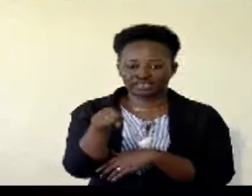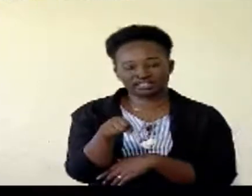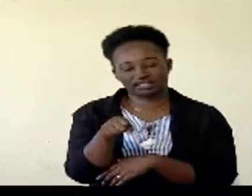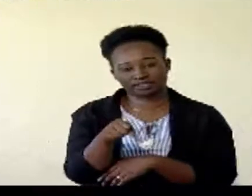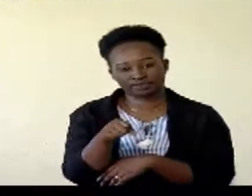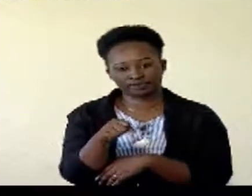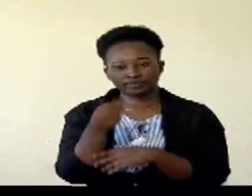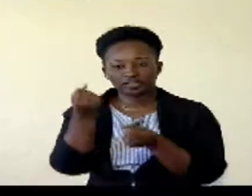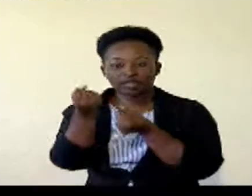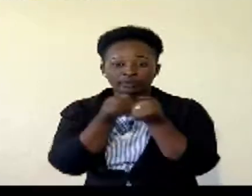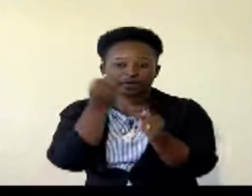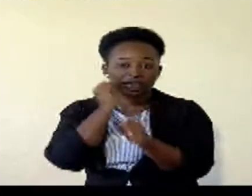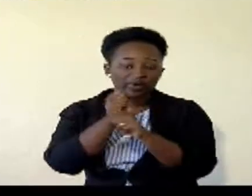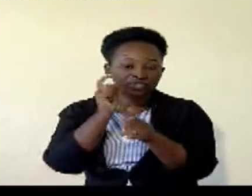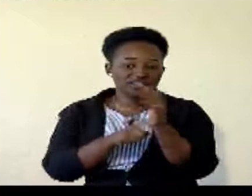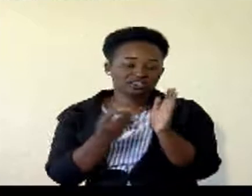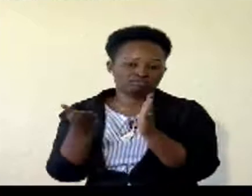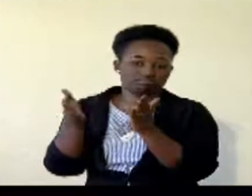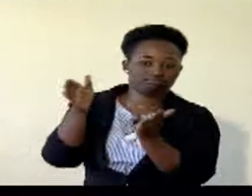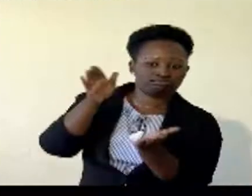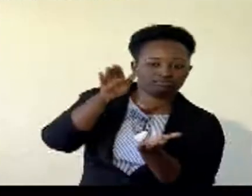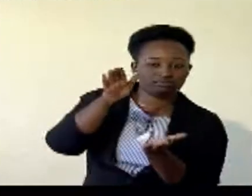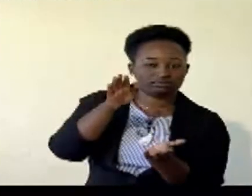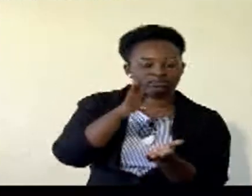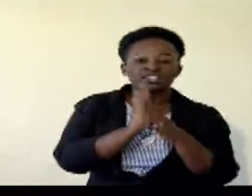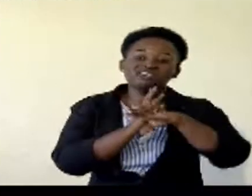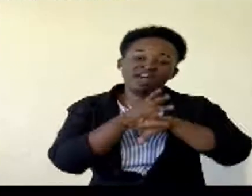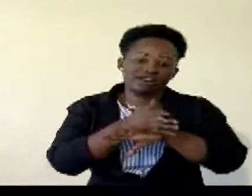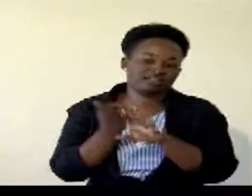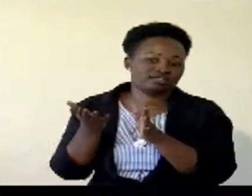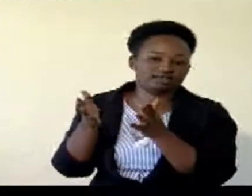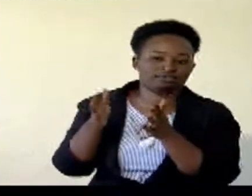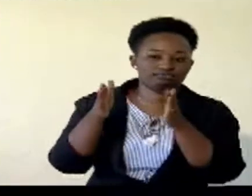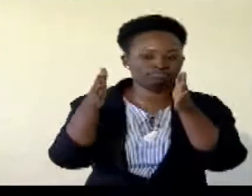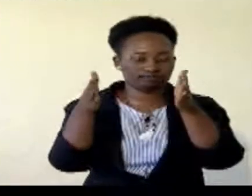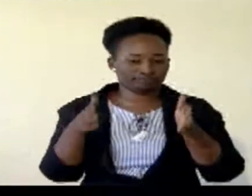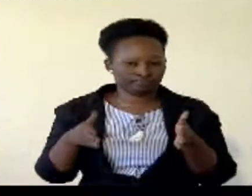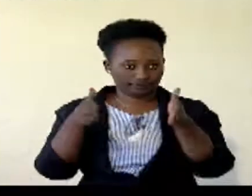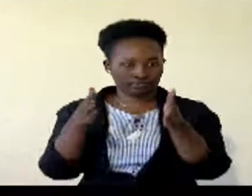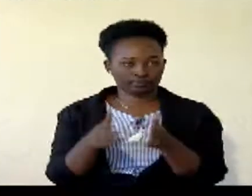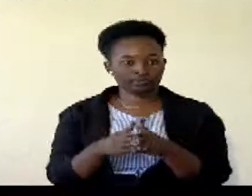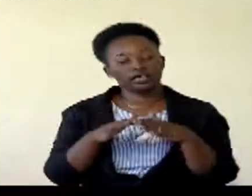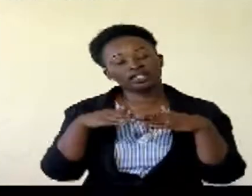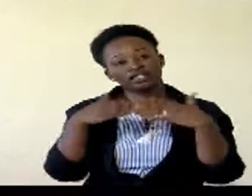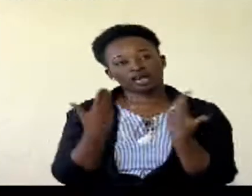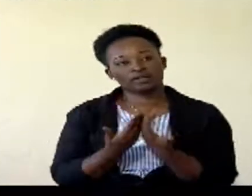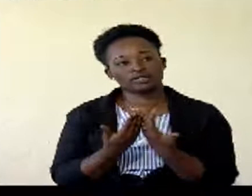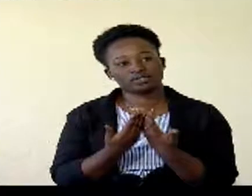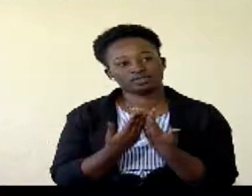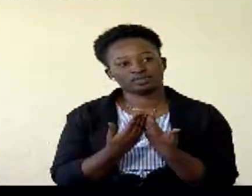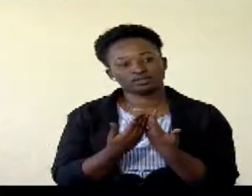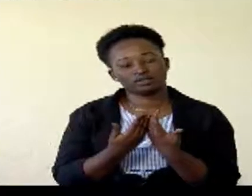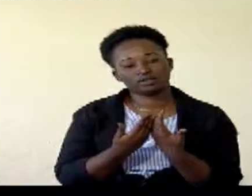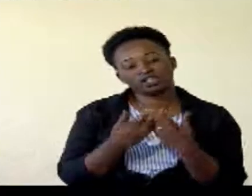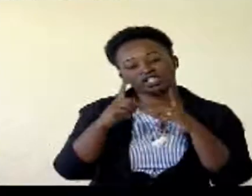The car does what? The car overturns. Another word we can use for overturning